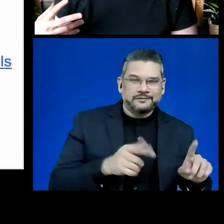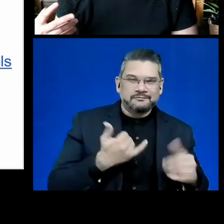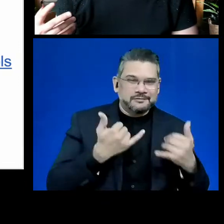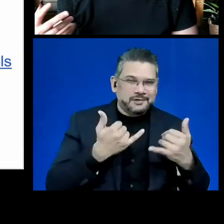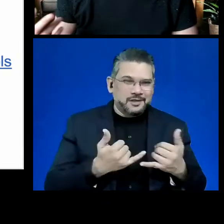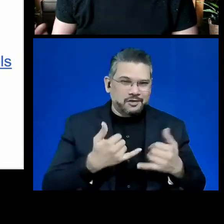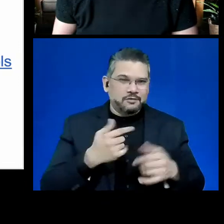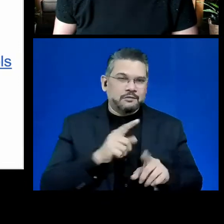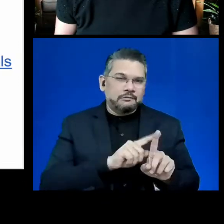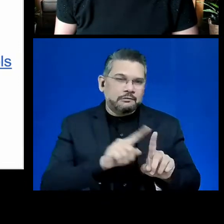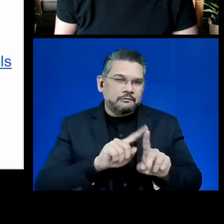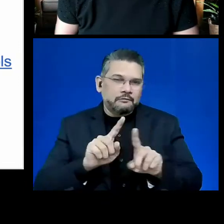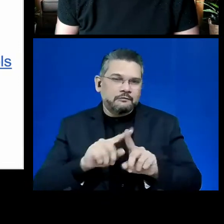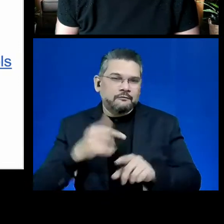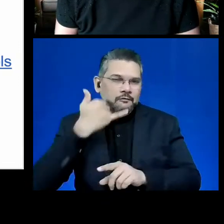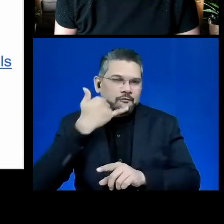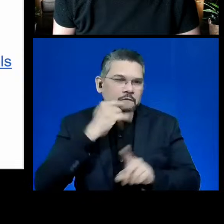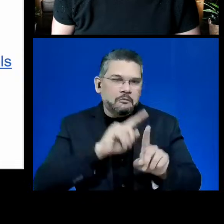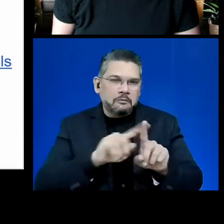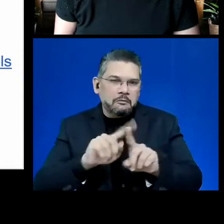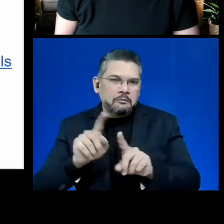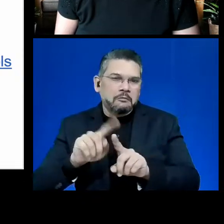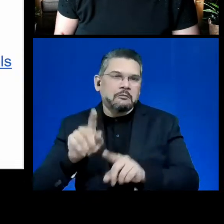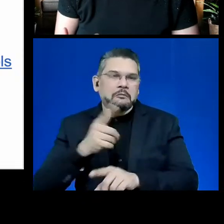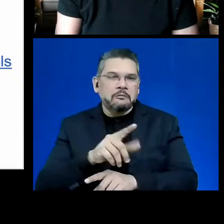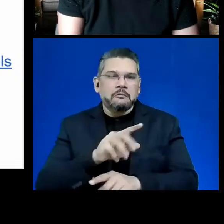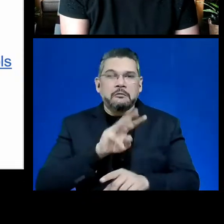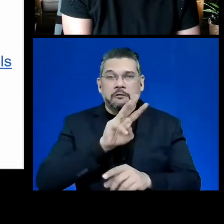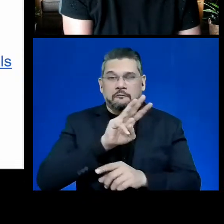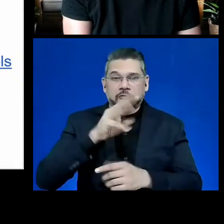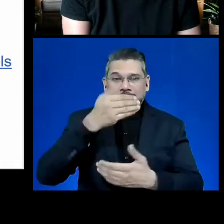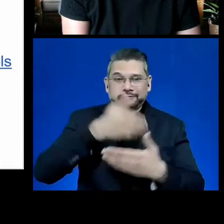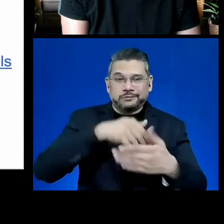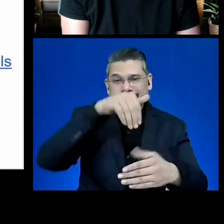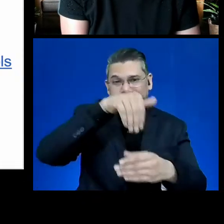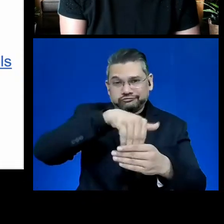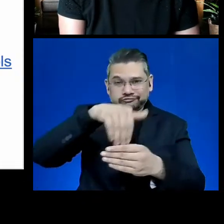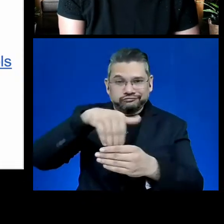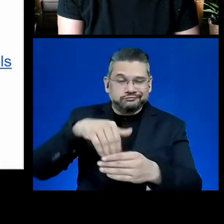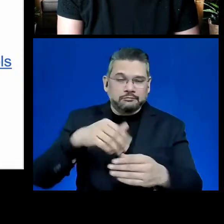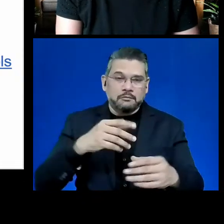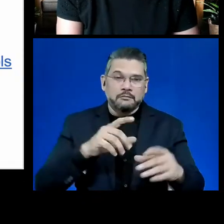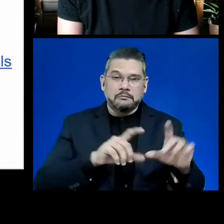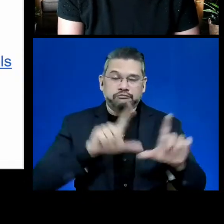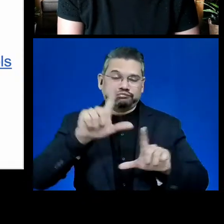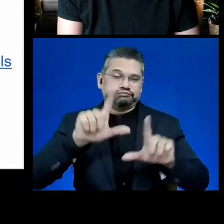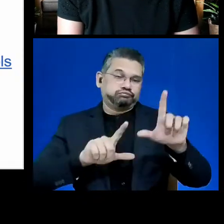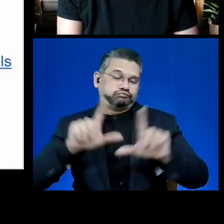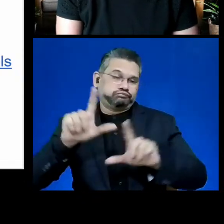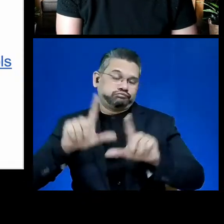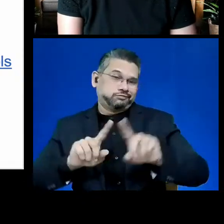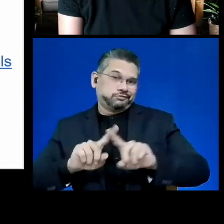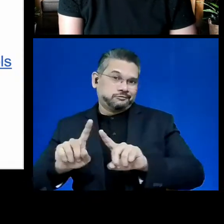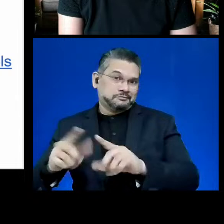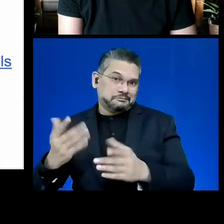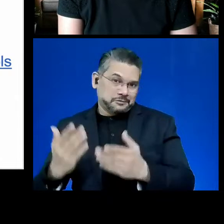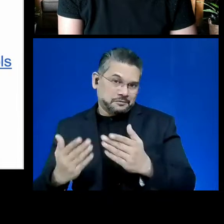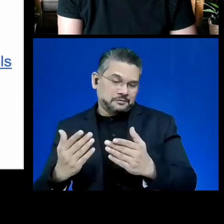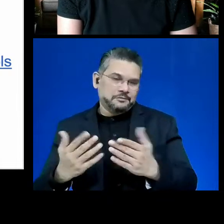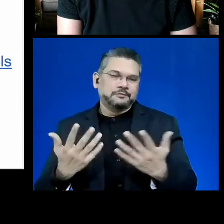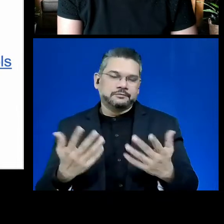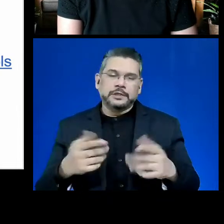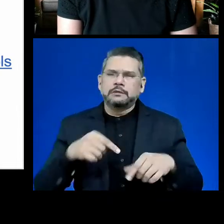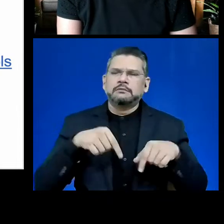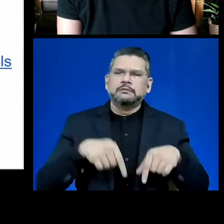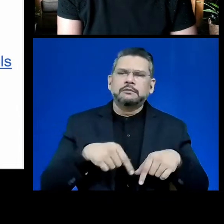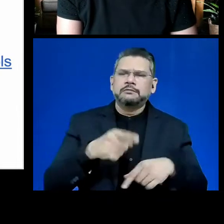and then they can also make your website act differently. So for the purposes of this presentation, this is just a general overview. But if you ever have